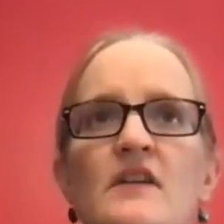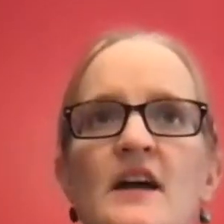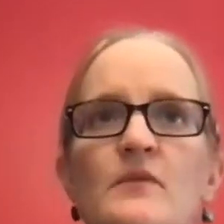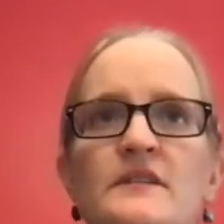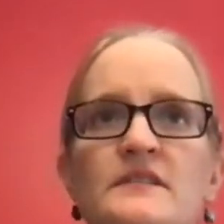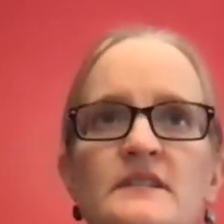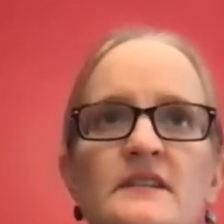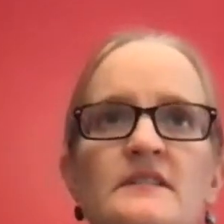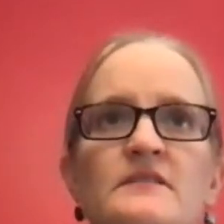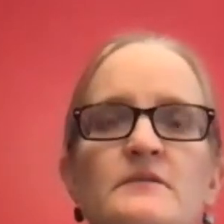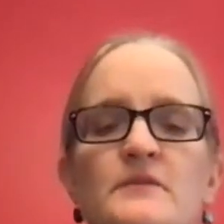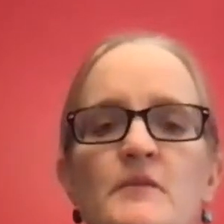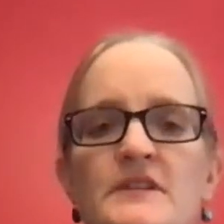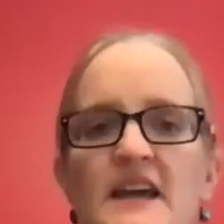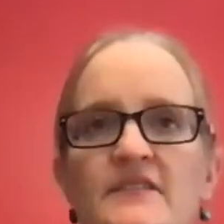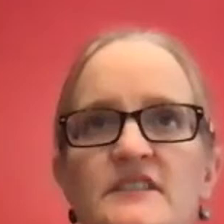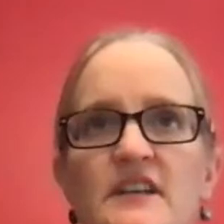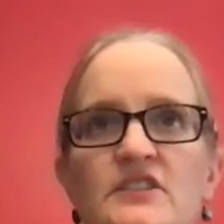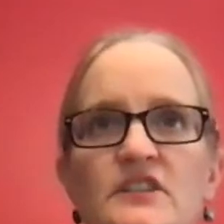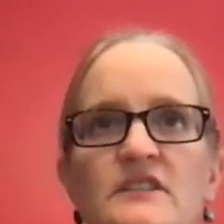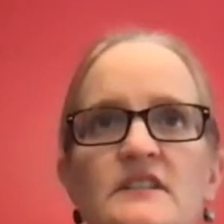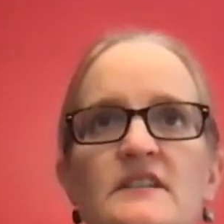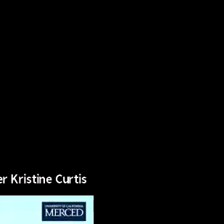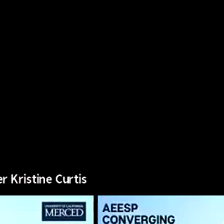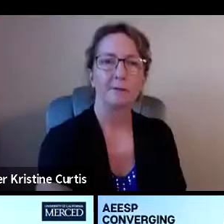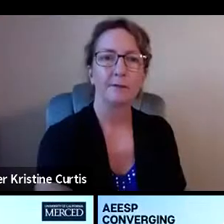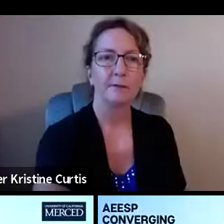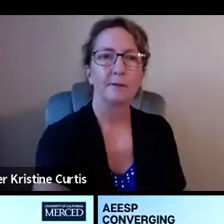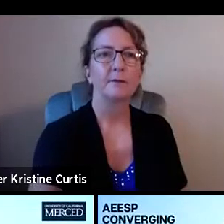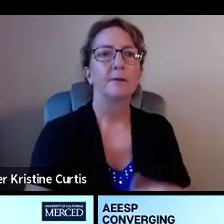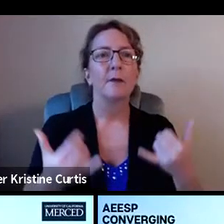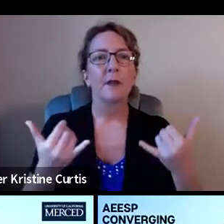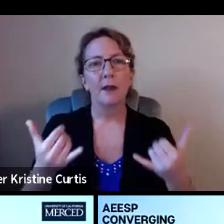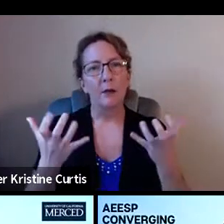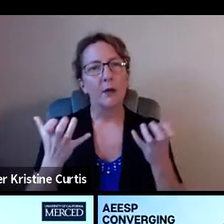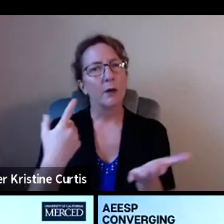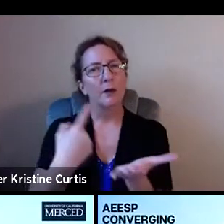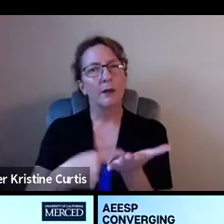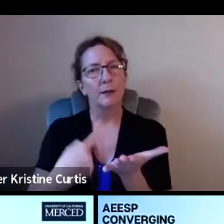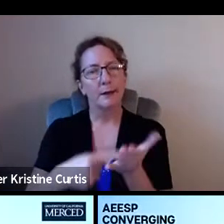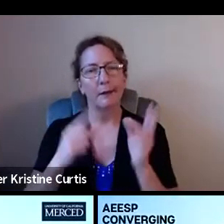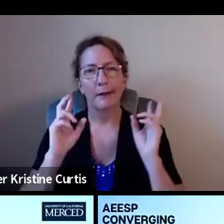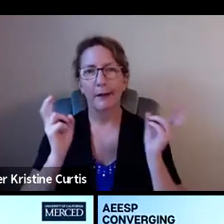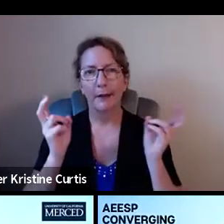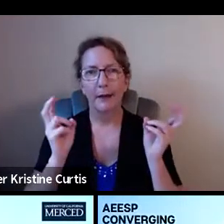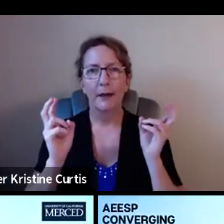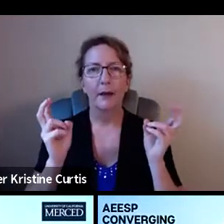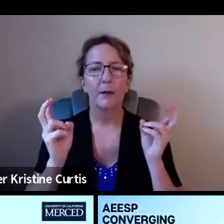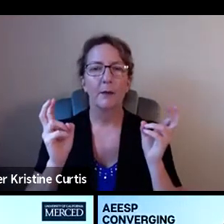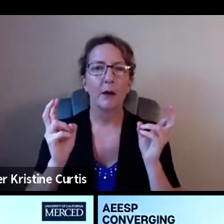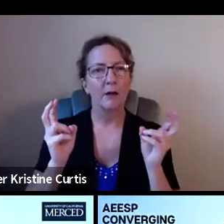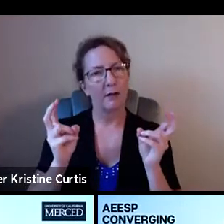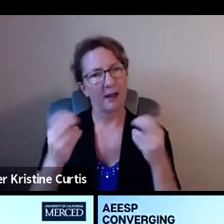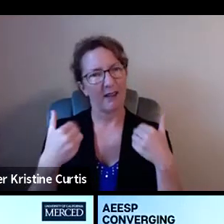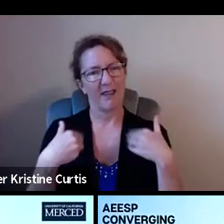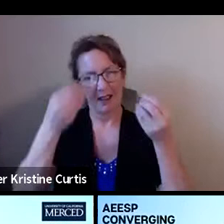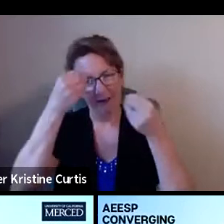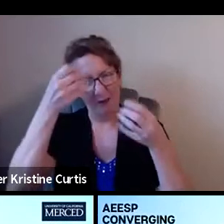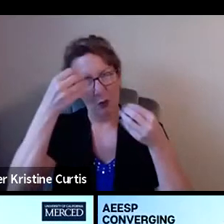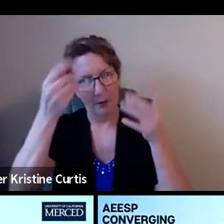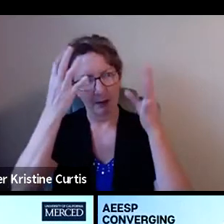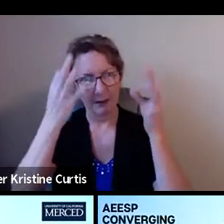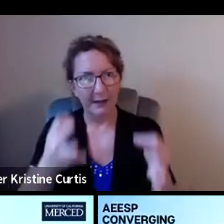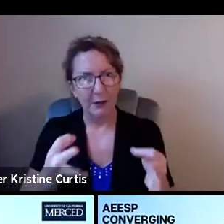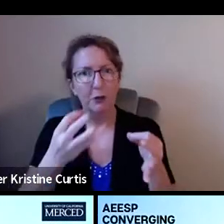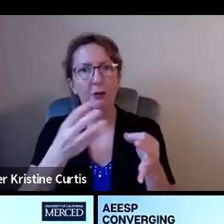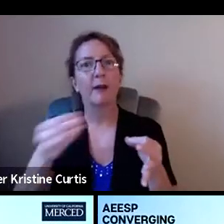So now we want to have a discussion related to the theme, particularly of fostering informed decisions and actions. And